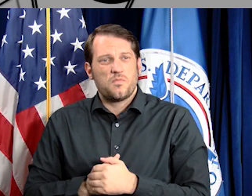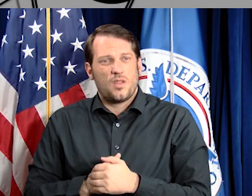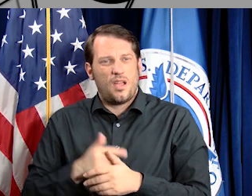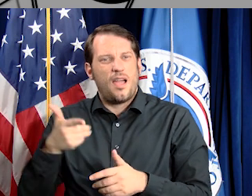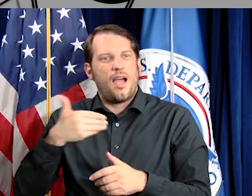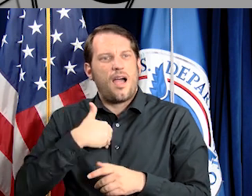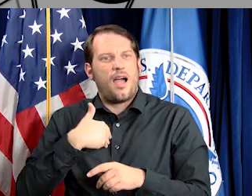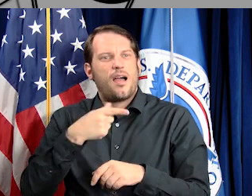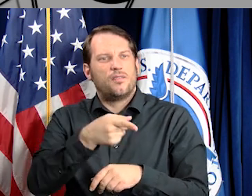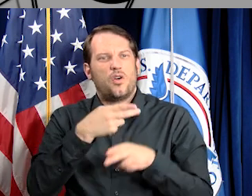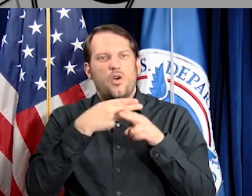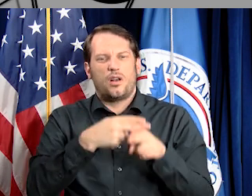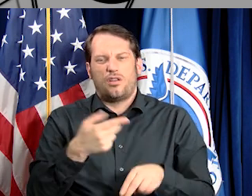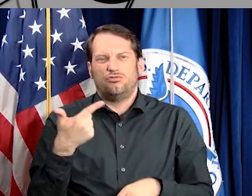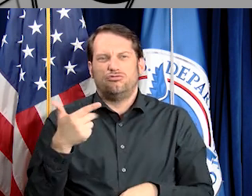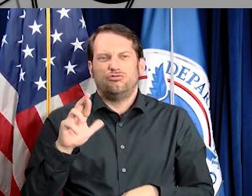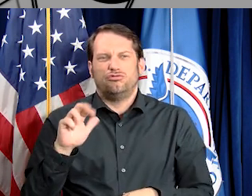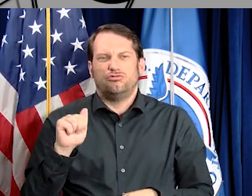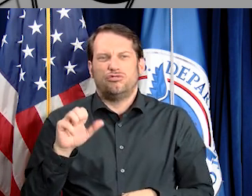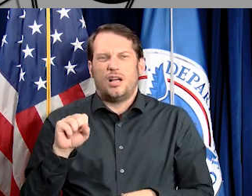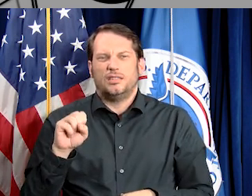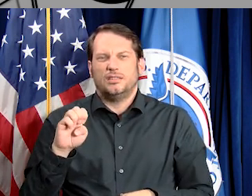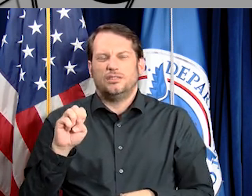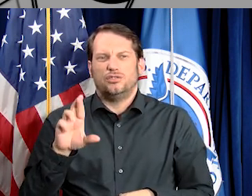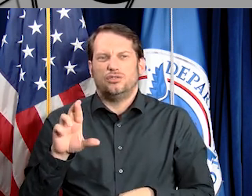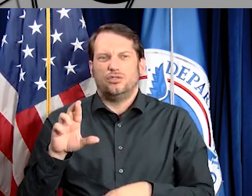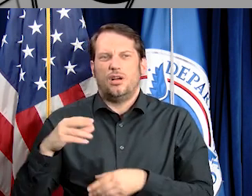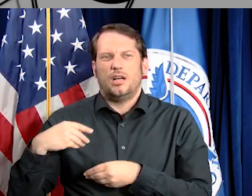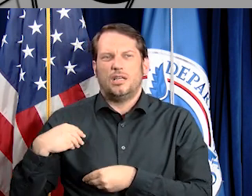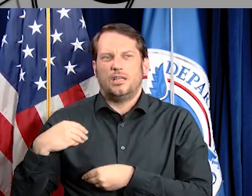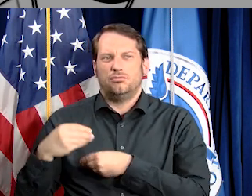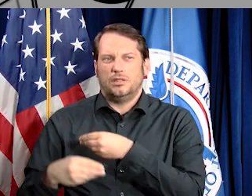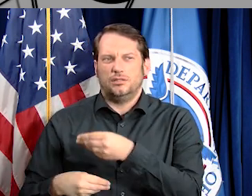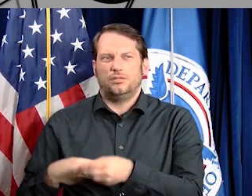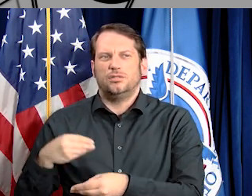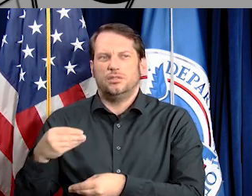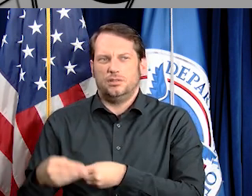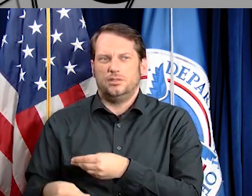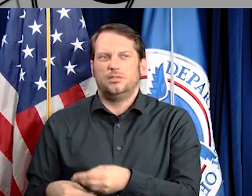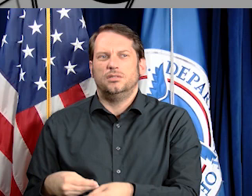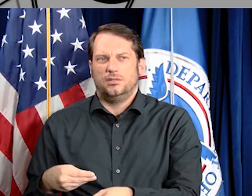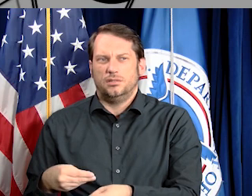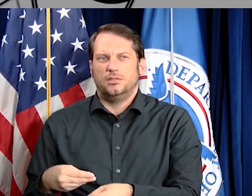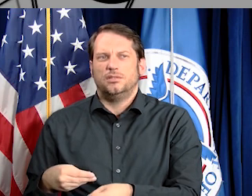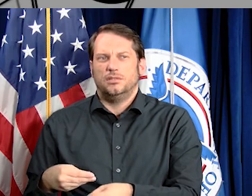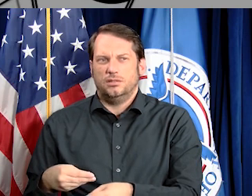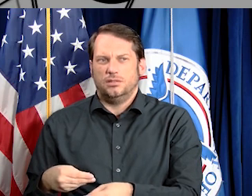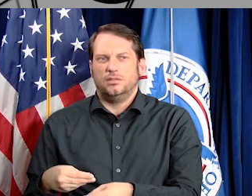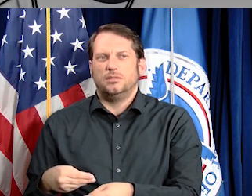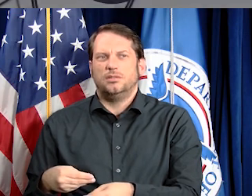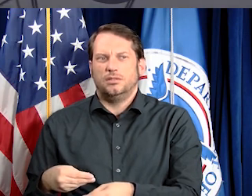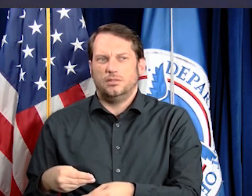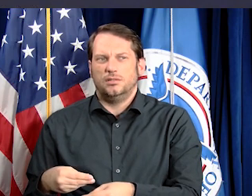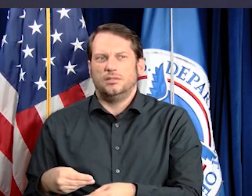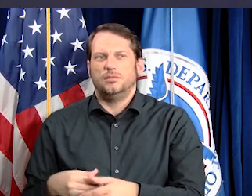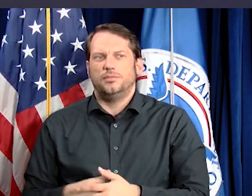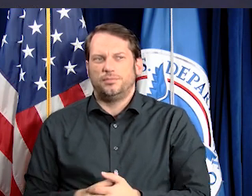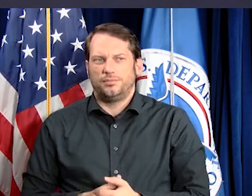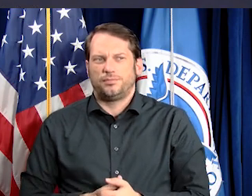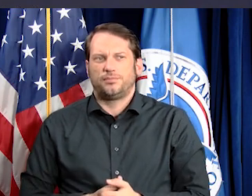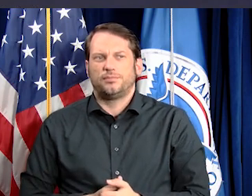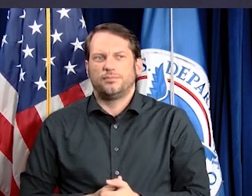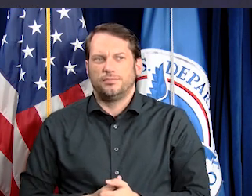Heritage, a multi-method investigation of how social media sustain the living heritage of historic crises. So I looked